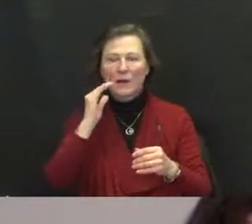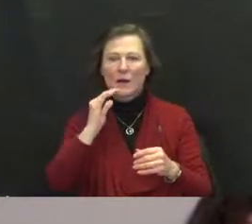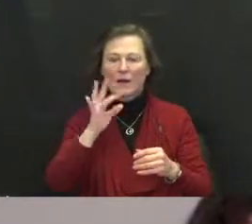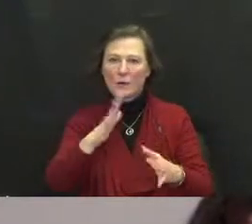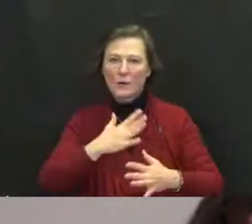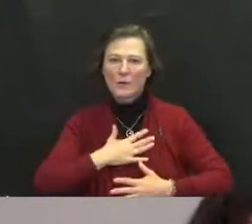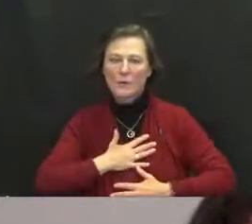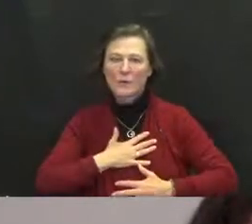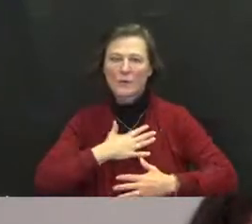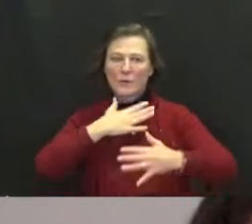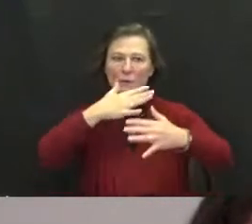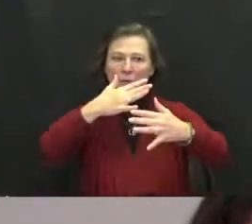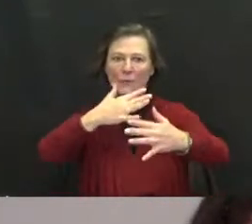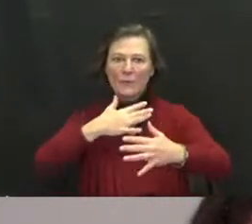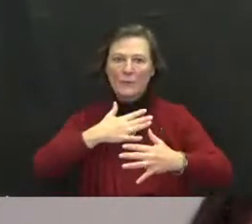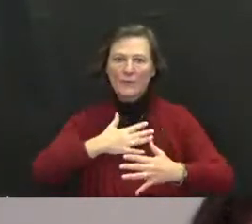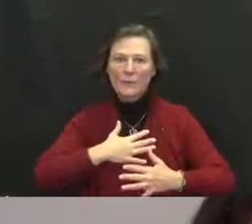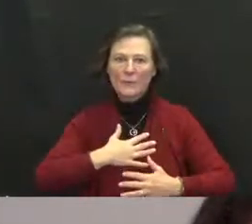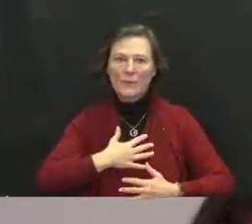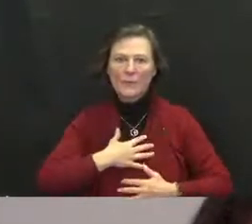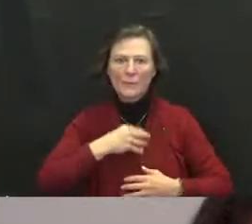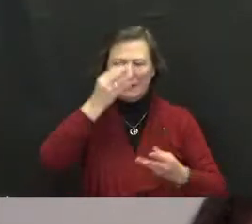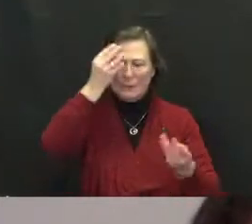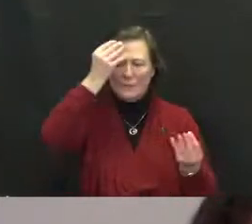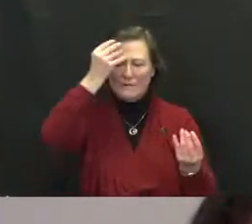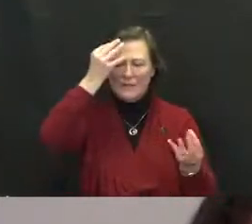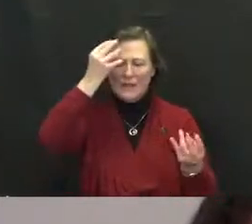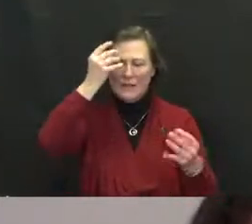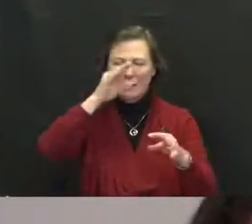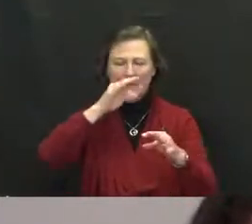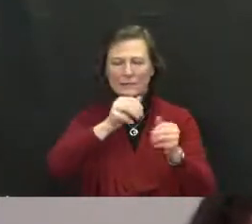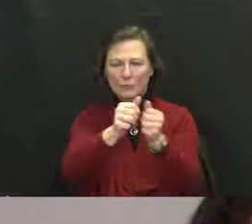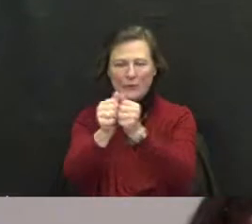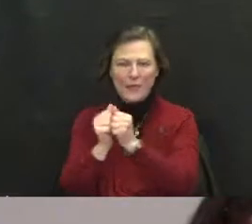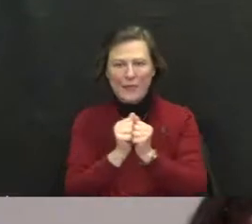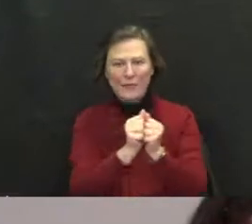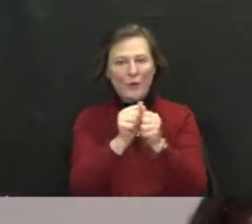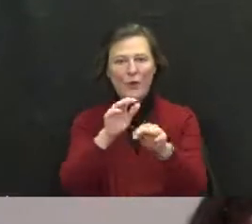so that we can reflect together on the life we share.